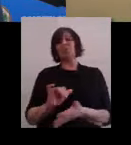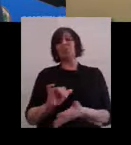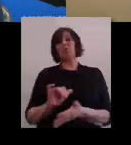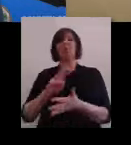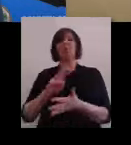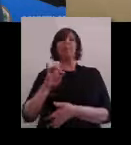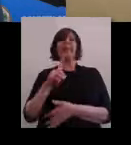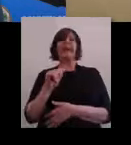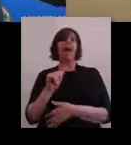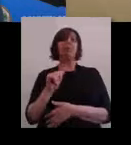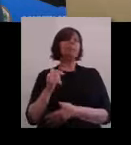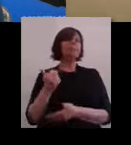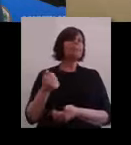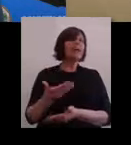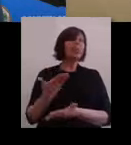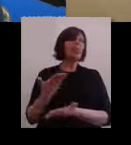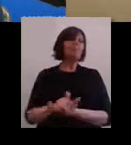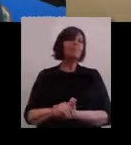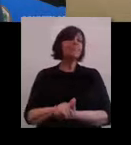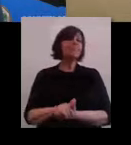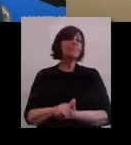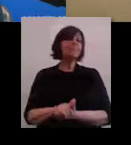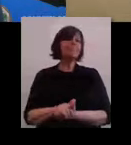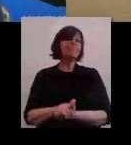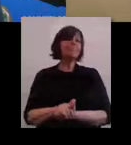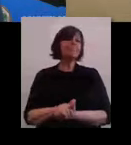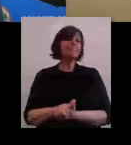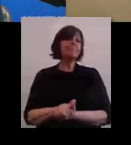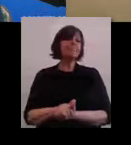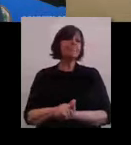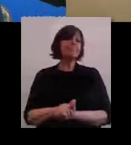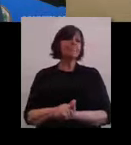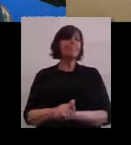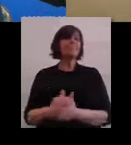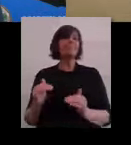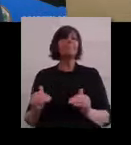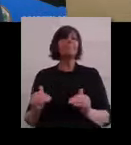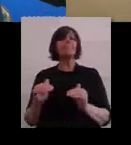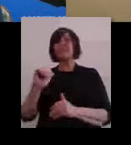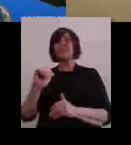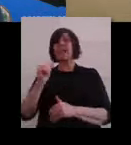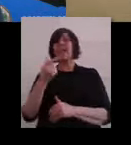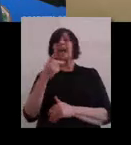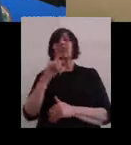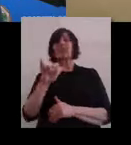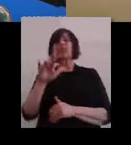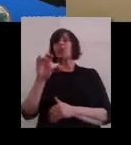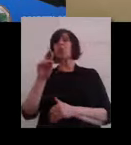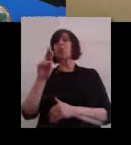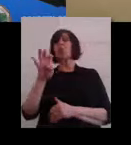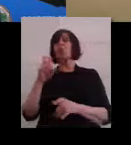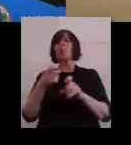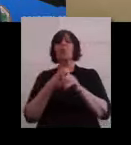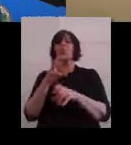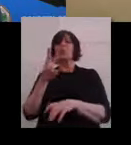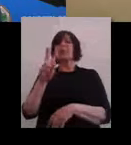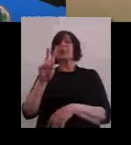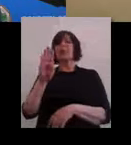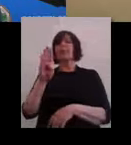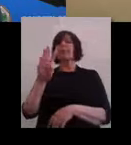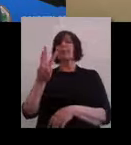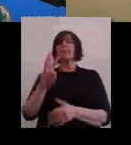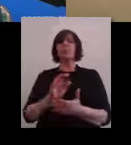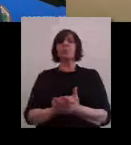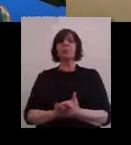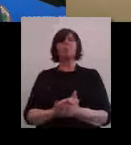New York Media? If not, we have Ashley Rowe from WKBW. Ashley? Hi, Mark.